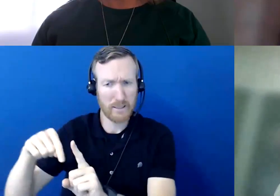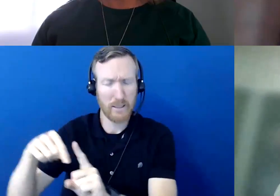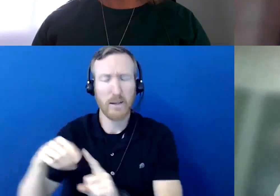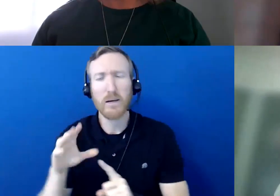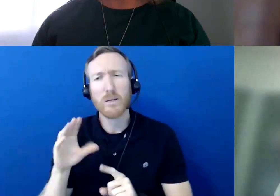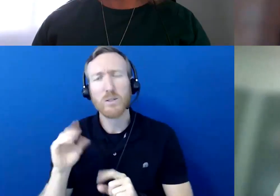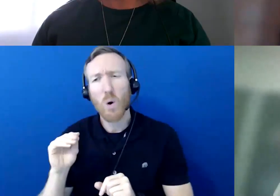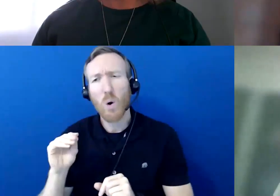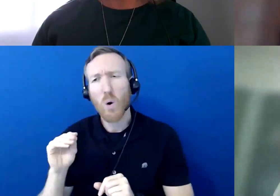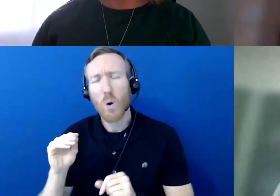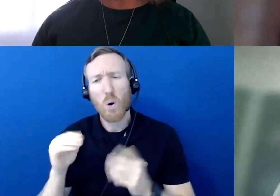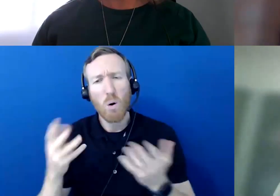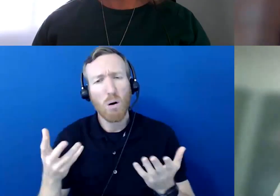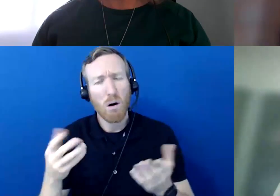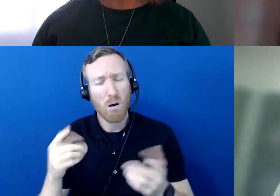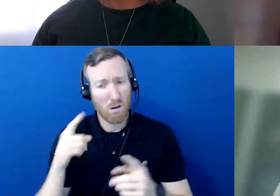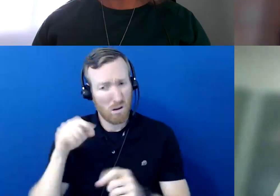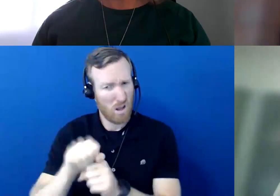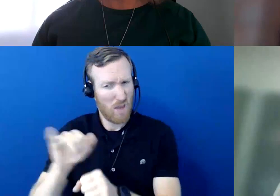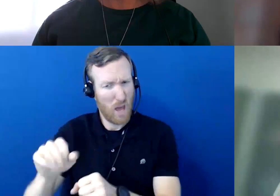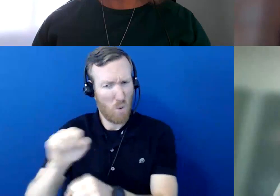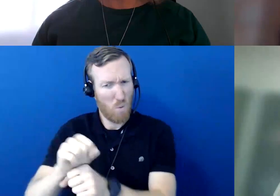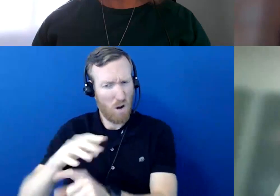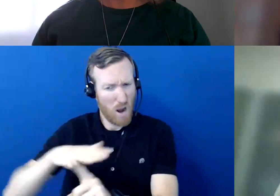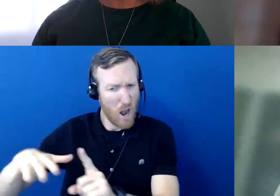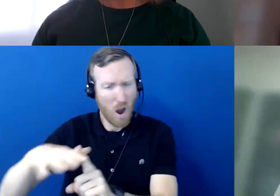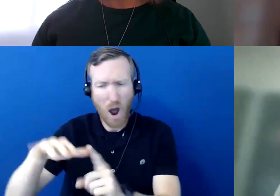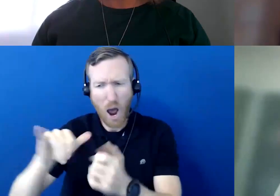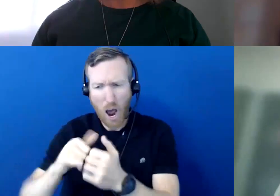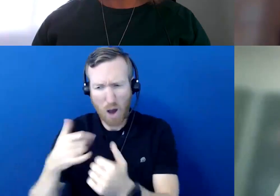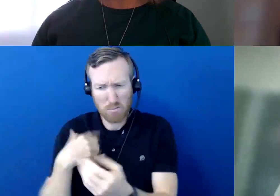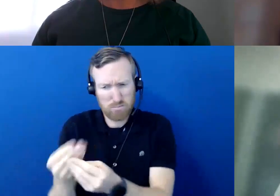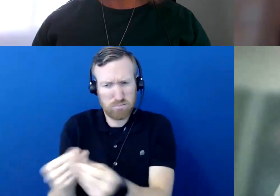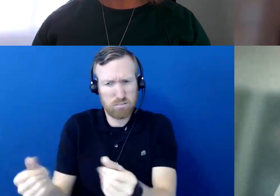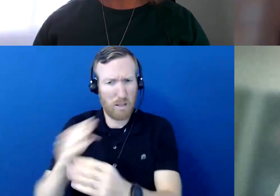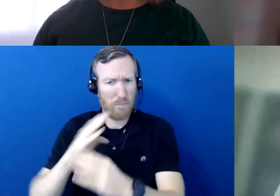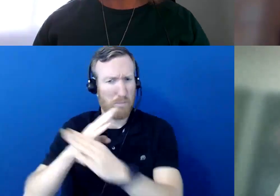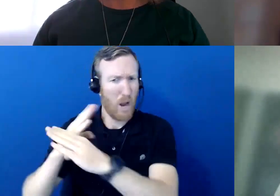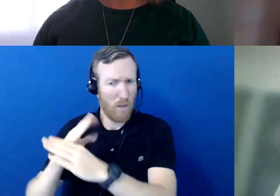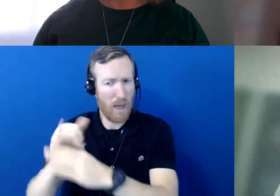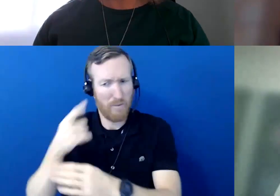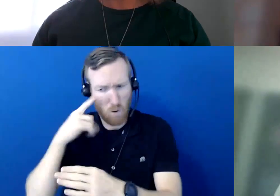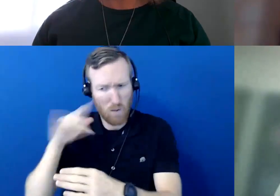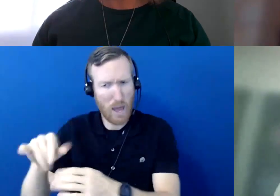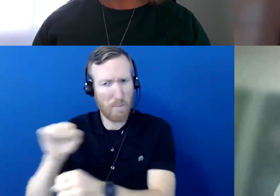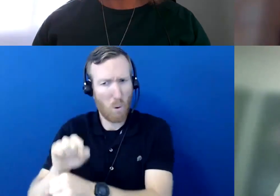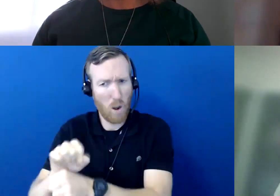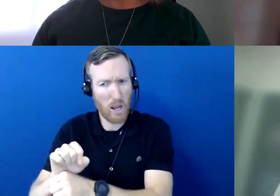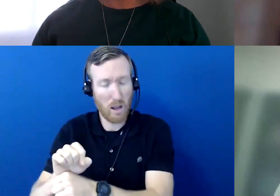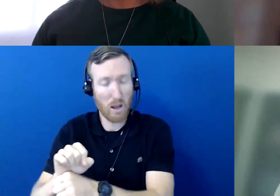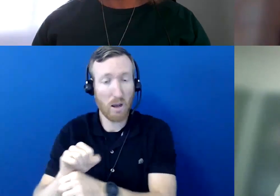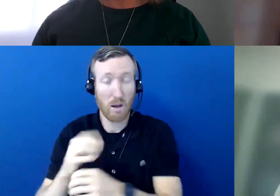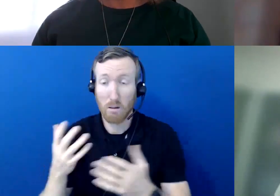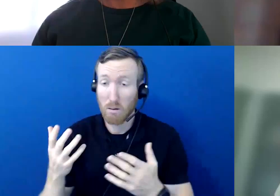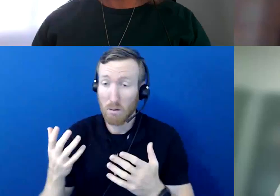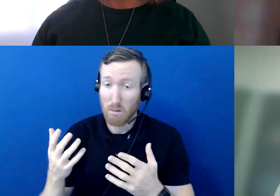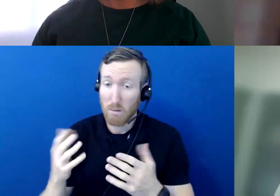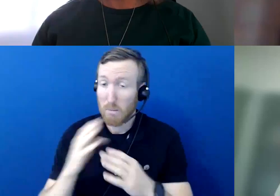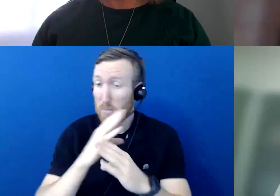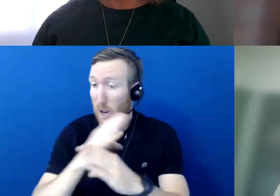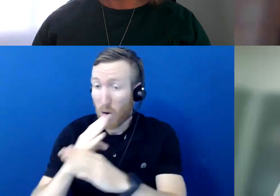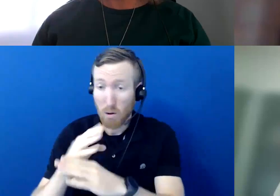the workplace to address the barriers that the employee may face? And barriers may be due to